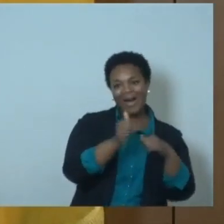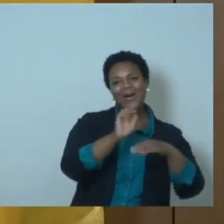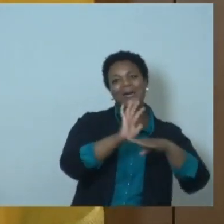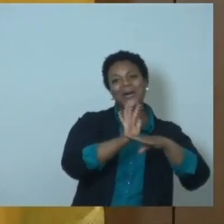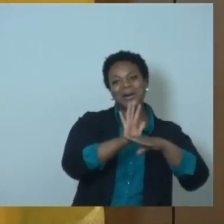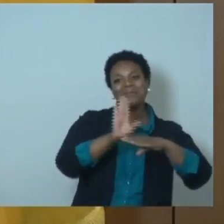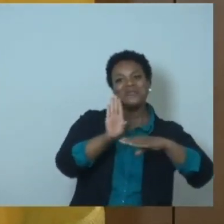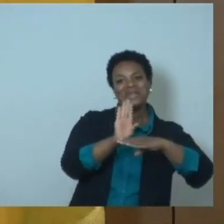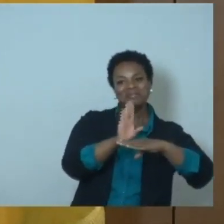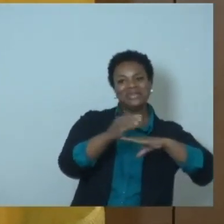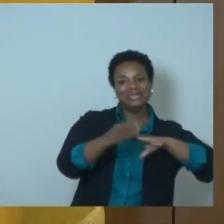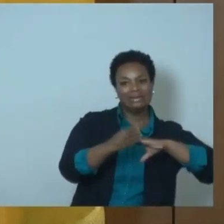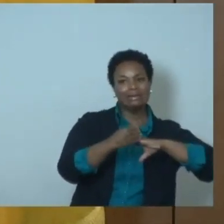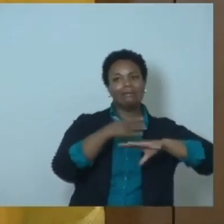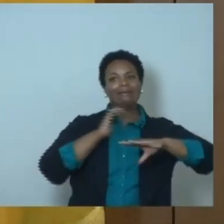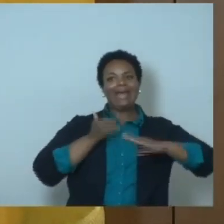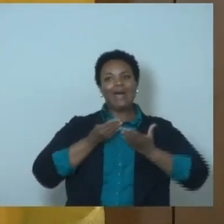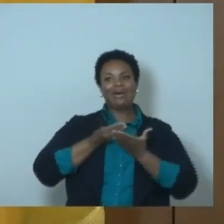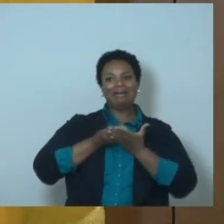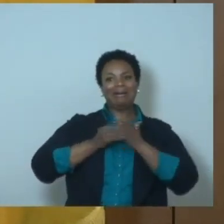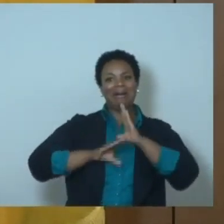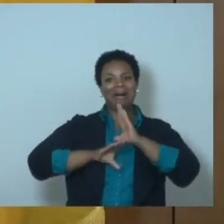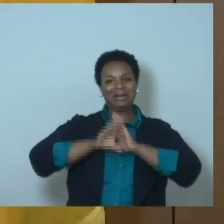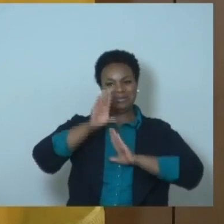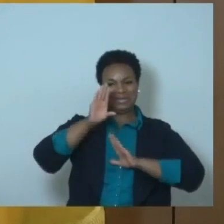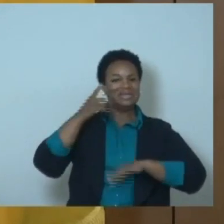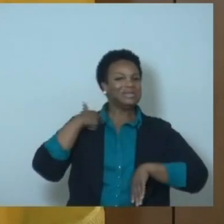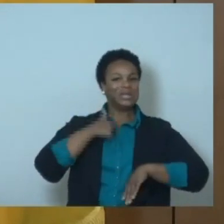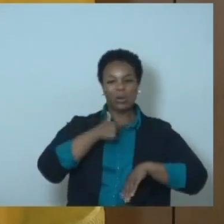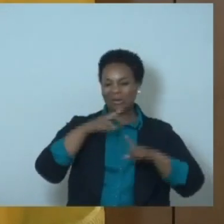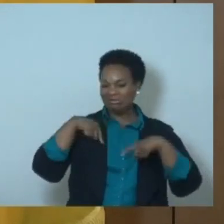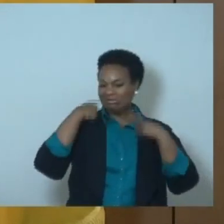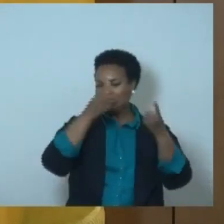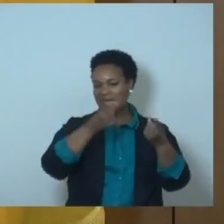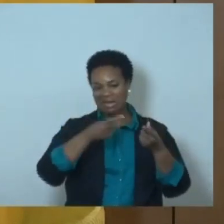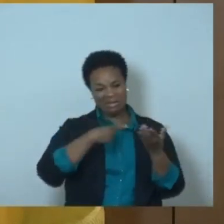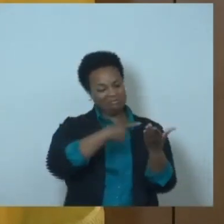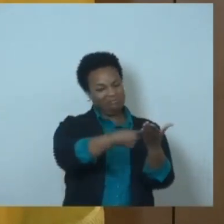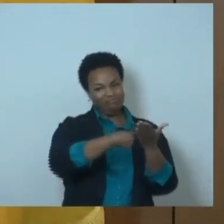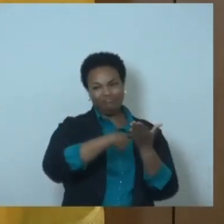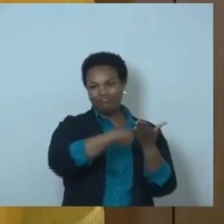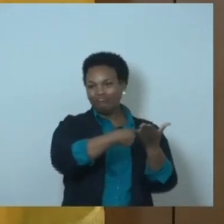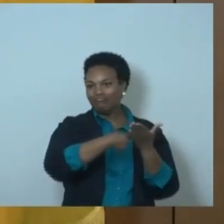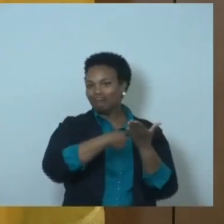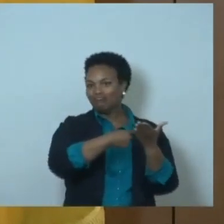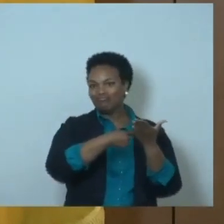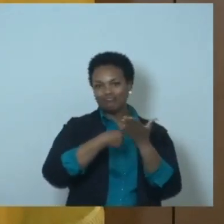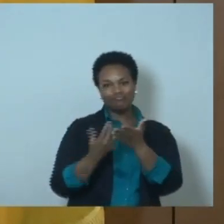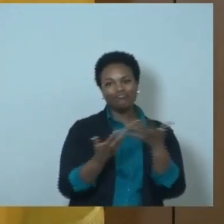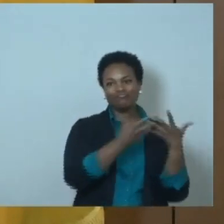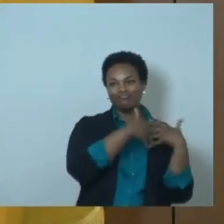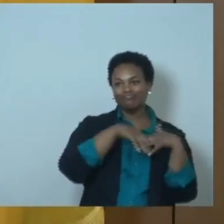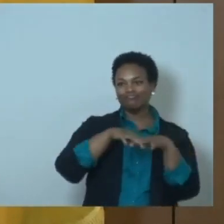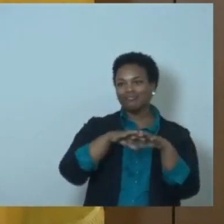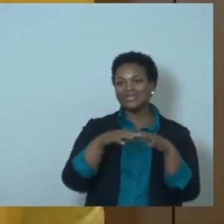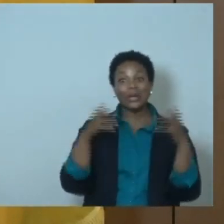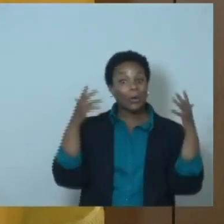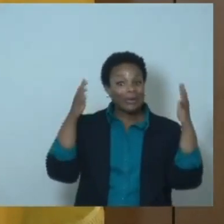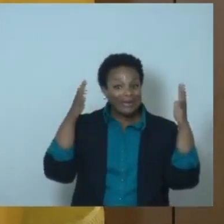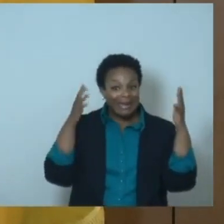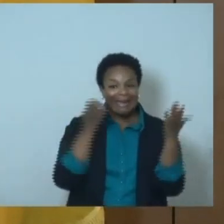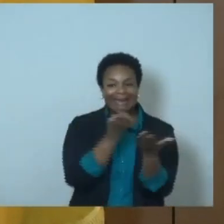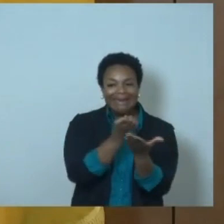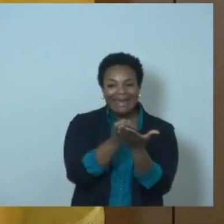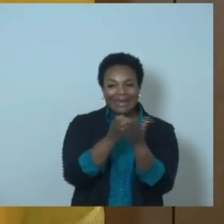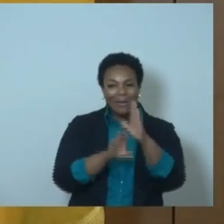the film industry leadership about these issues in particular. So that's a shout out to the Economic Development Department and others who